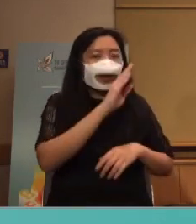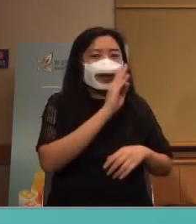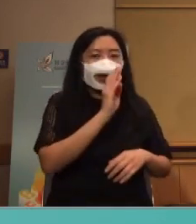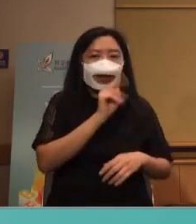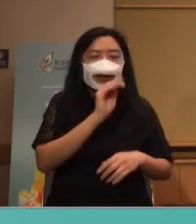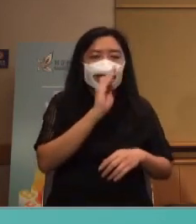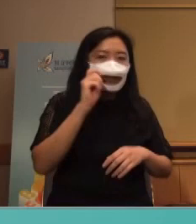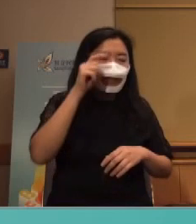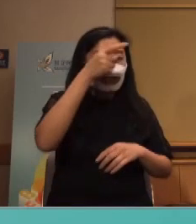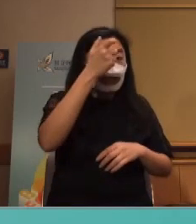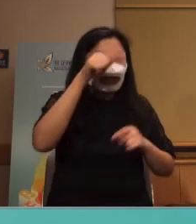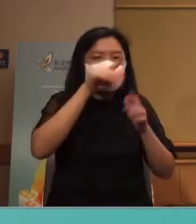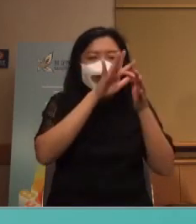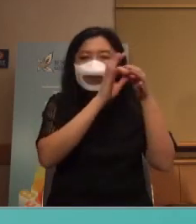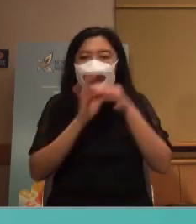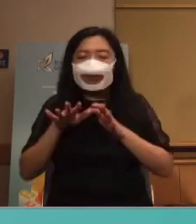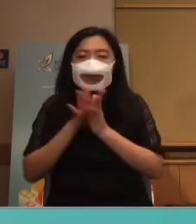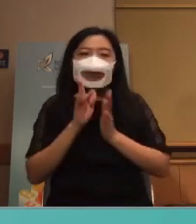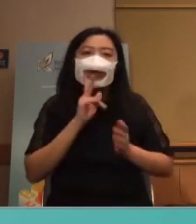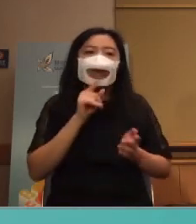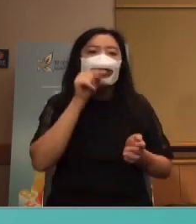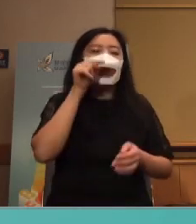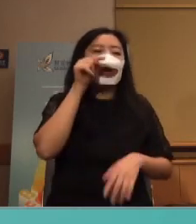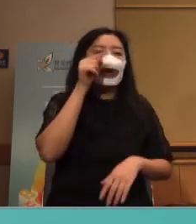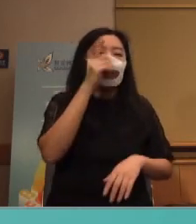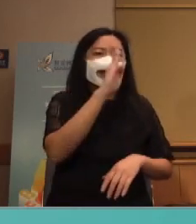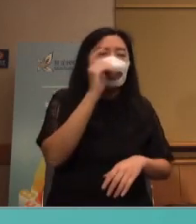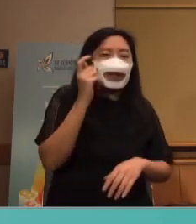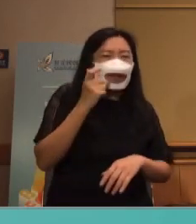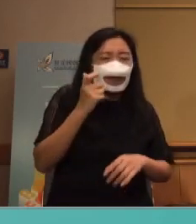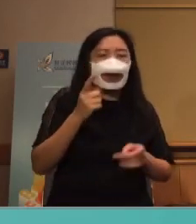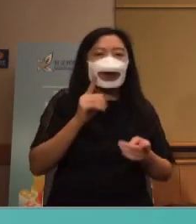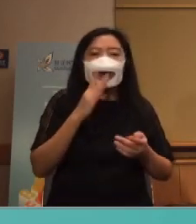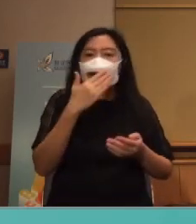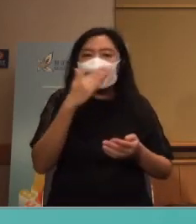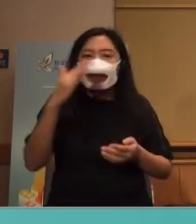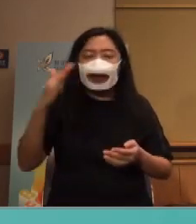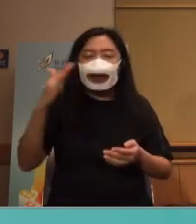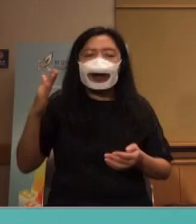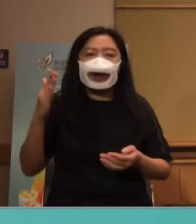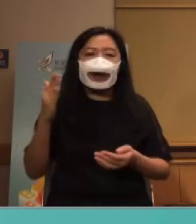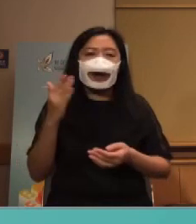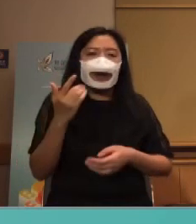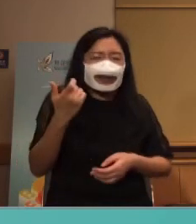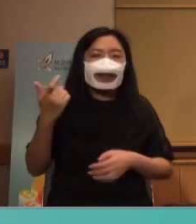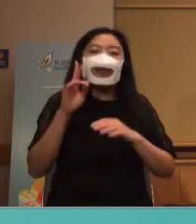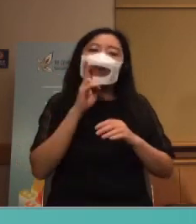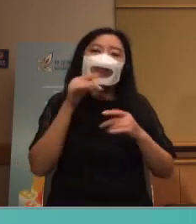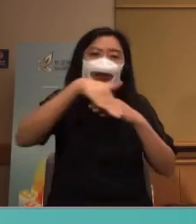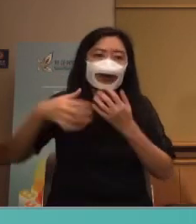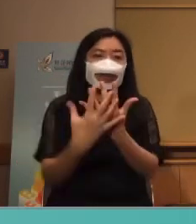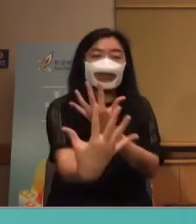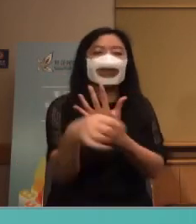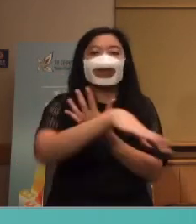Ethereum, onto like mass general public, like using Ethereum or Bitcoin to